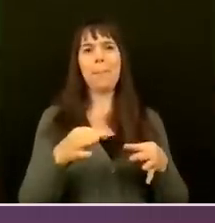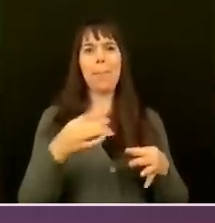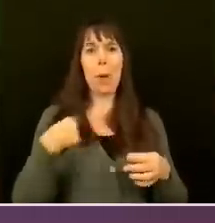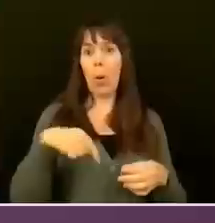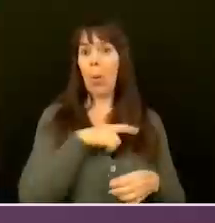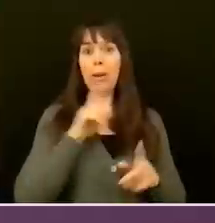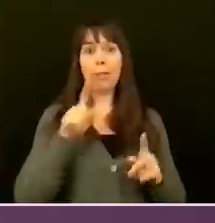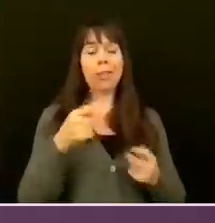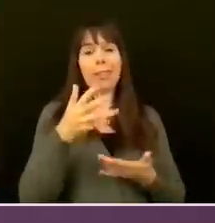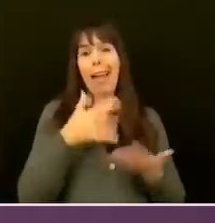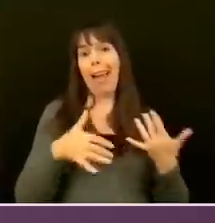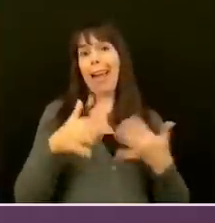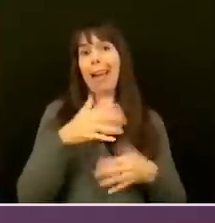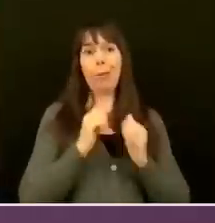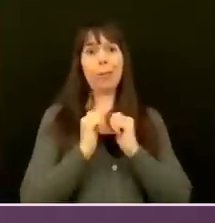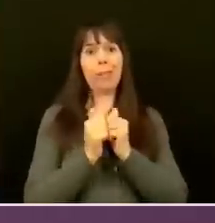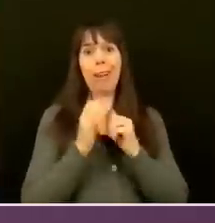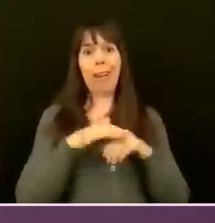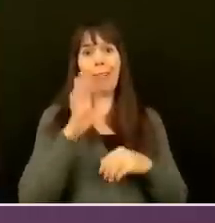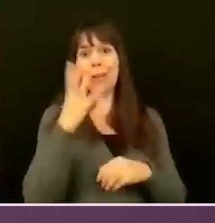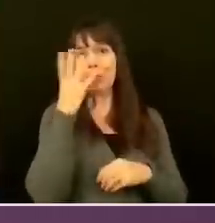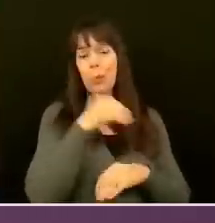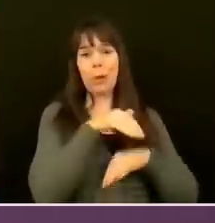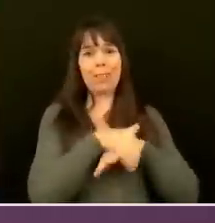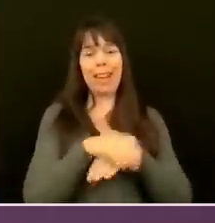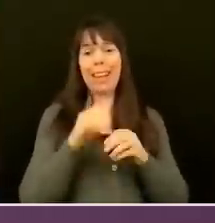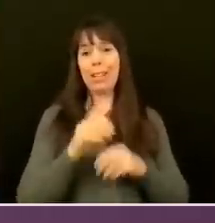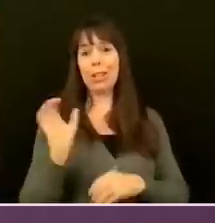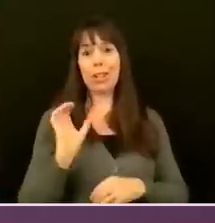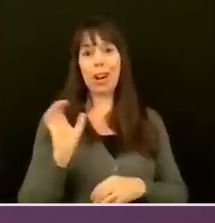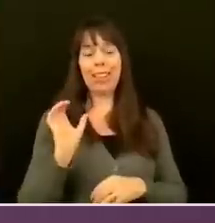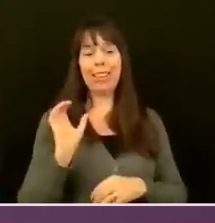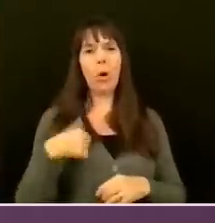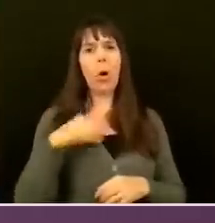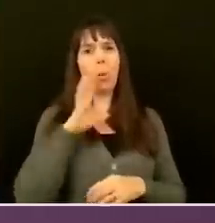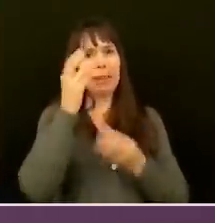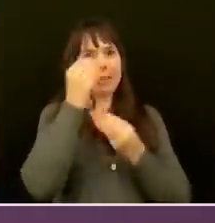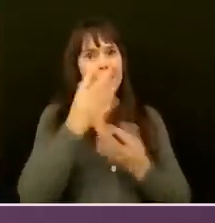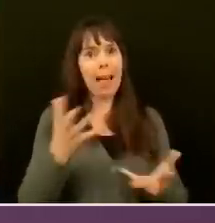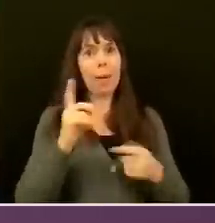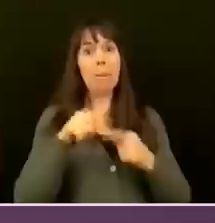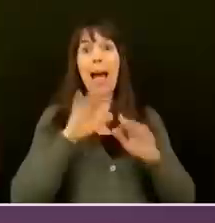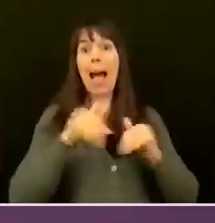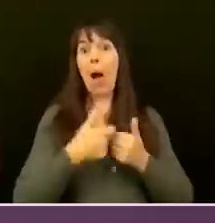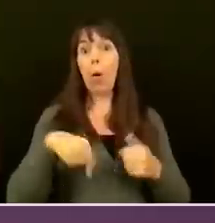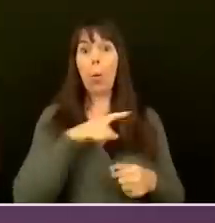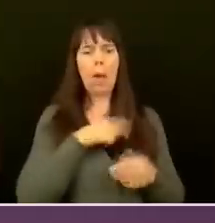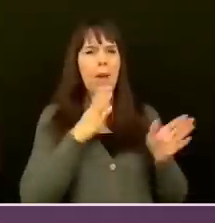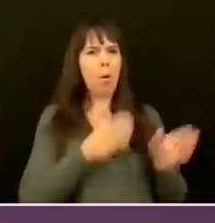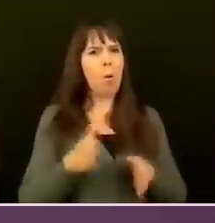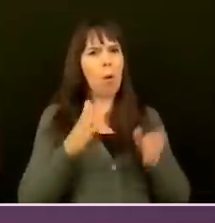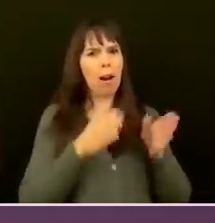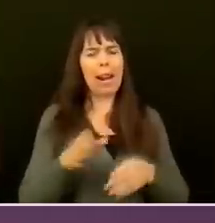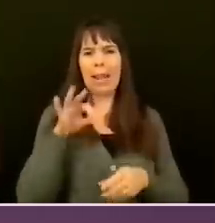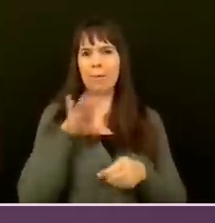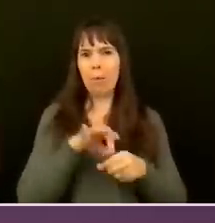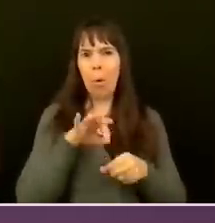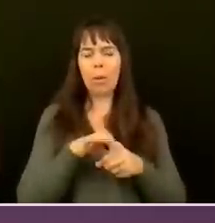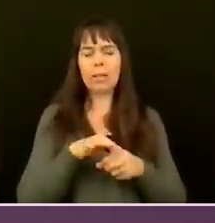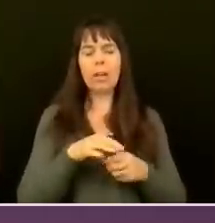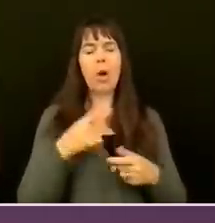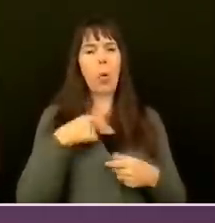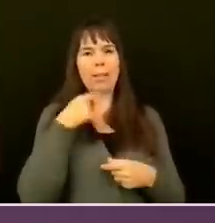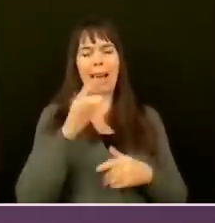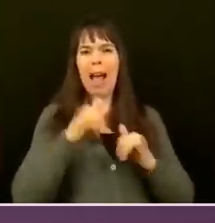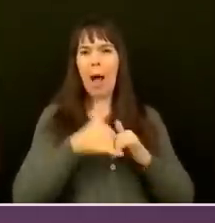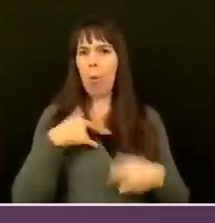just hanging out together on this beautiful night in Charlotte. We're going to tell them about how we organized folks. We're going to tell them about how